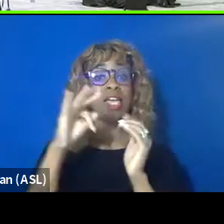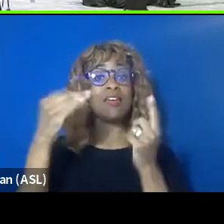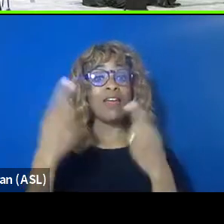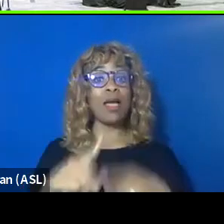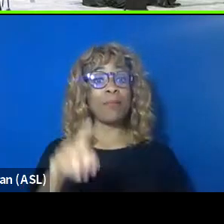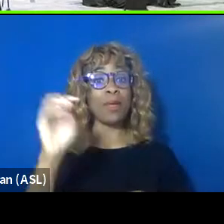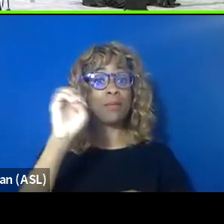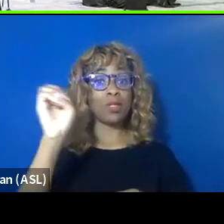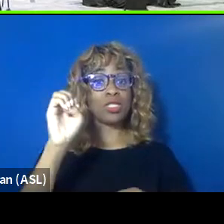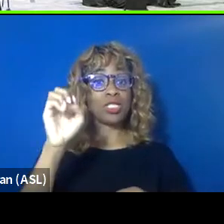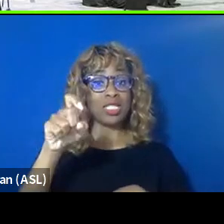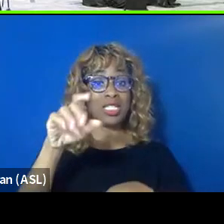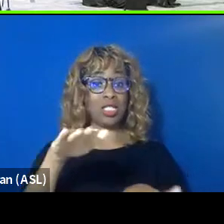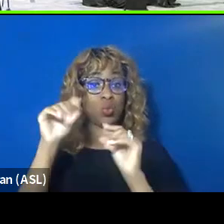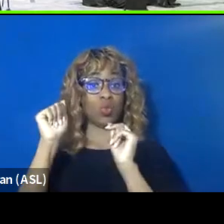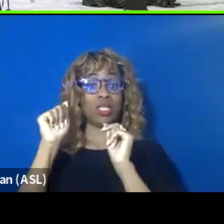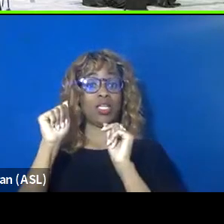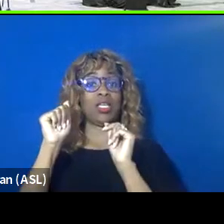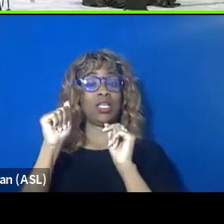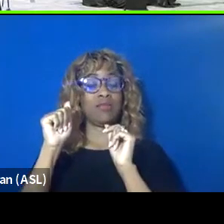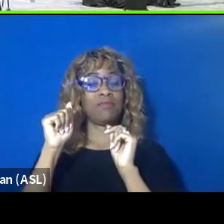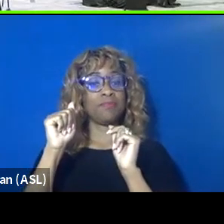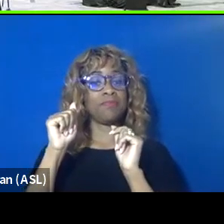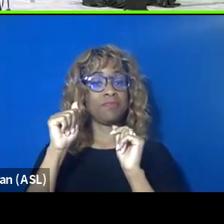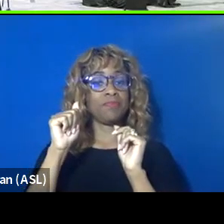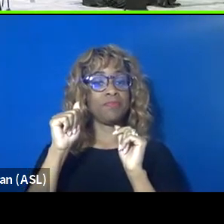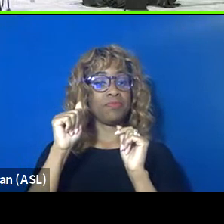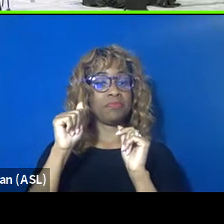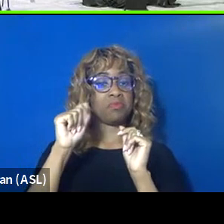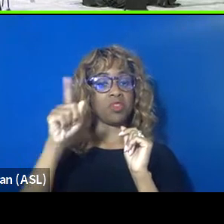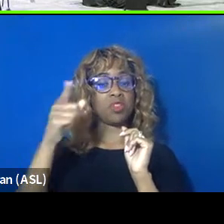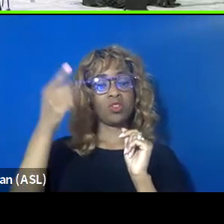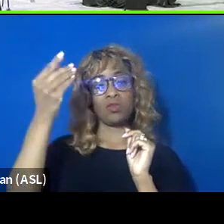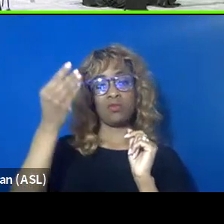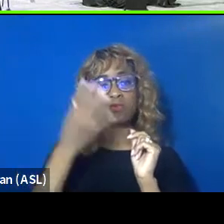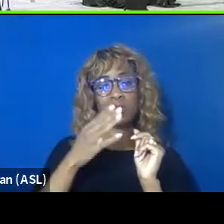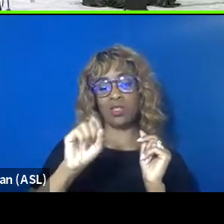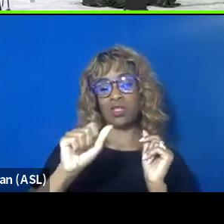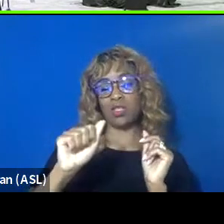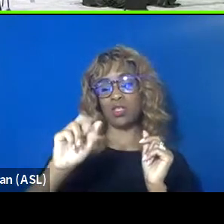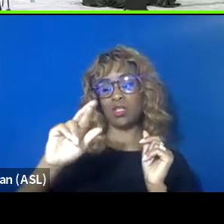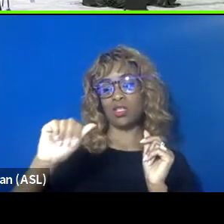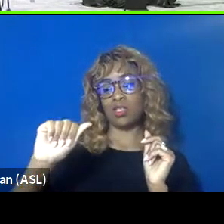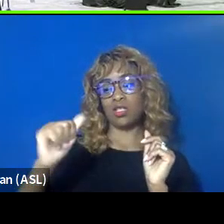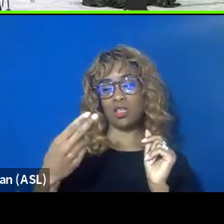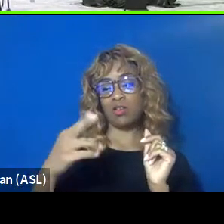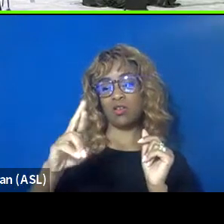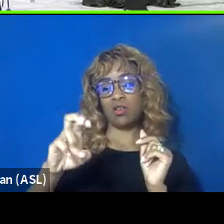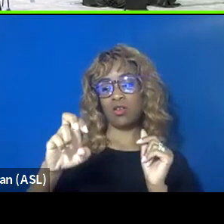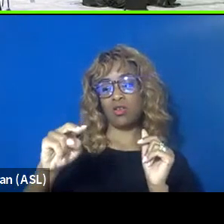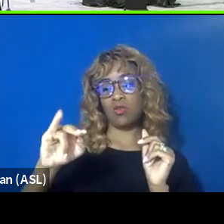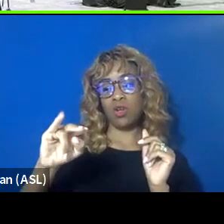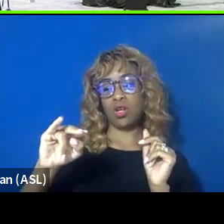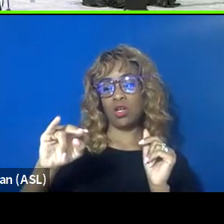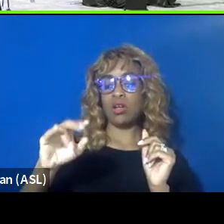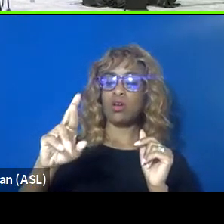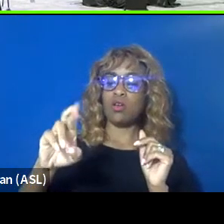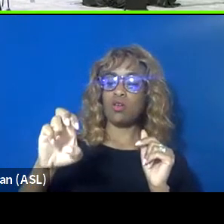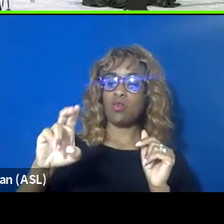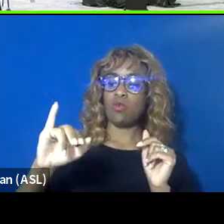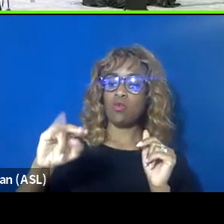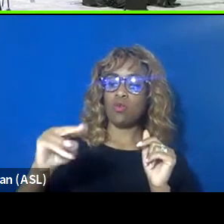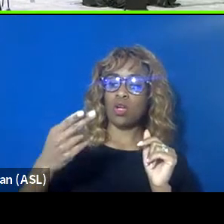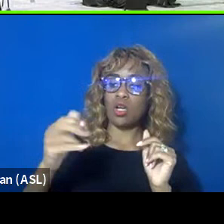emergency and need to leave a meeting, if you could notify Sarah Reinhardt, who's the analyst at MDOS, that would